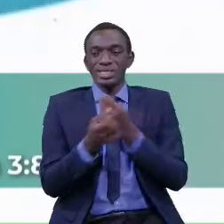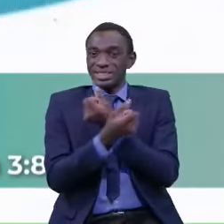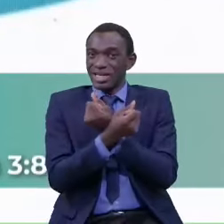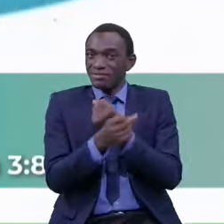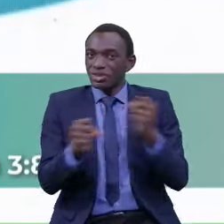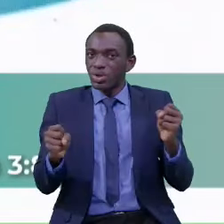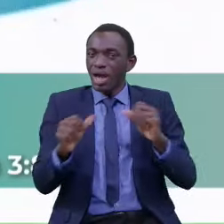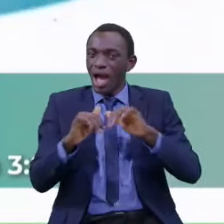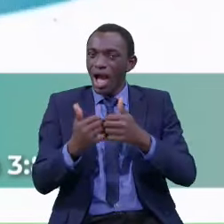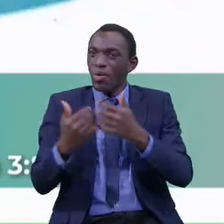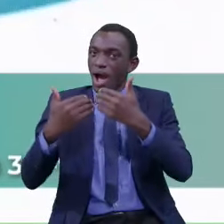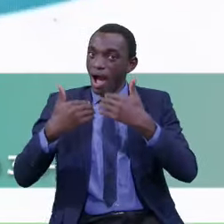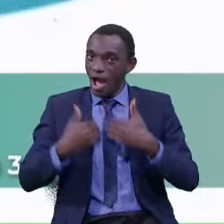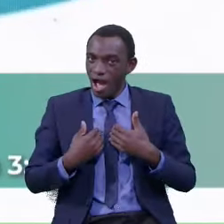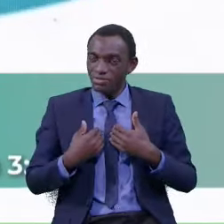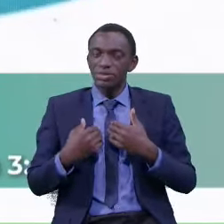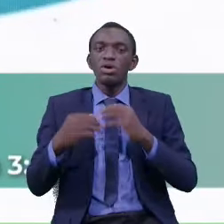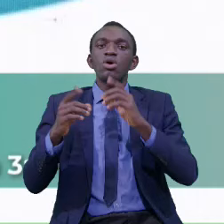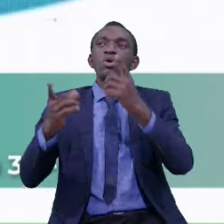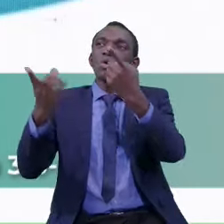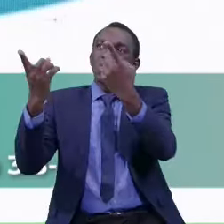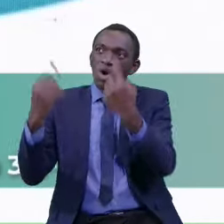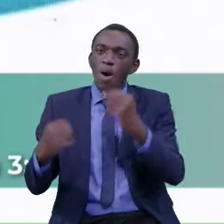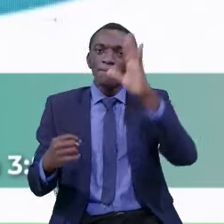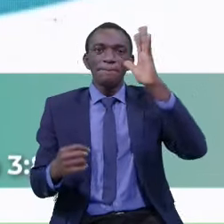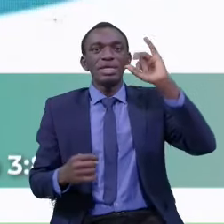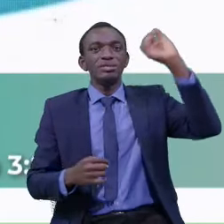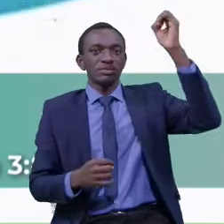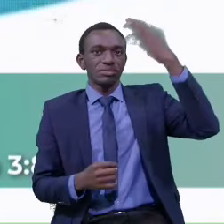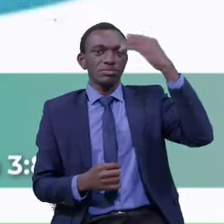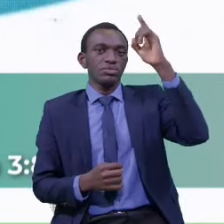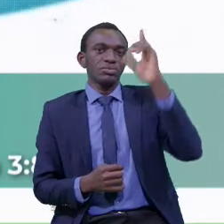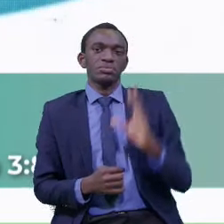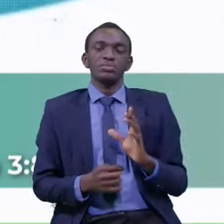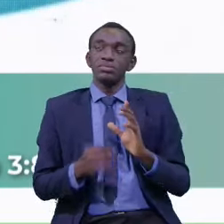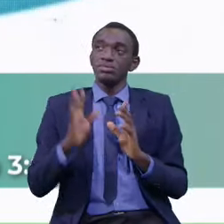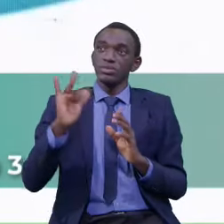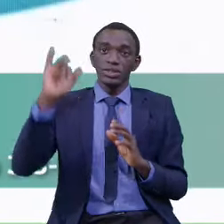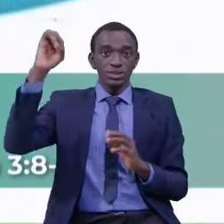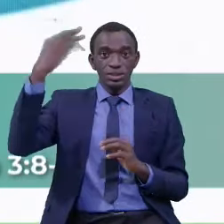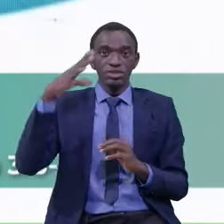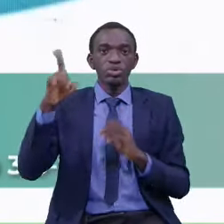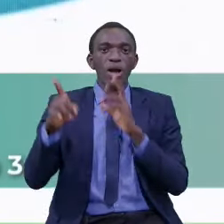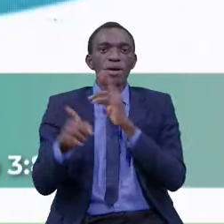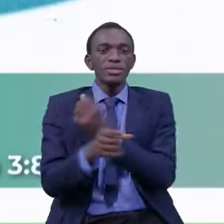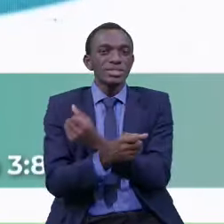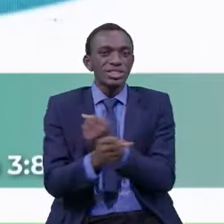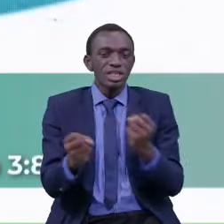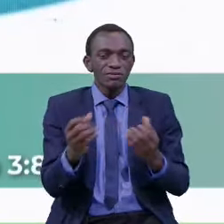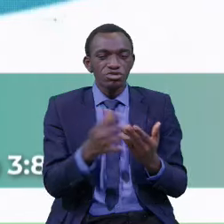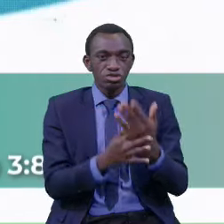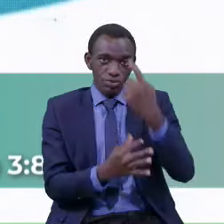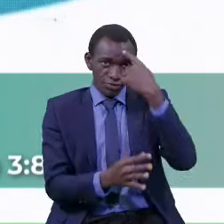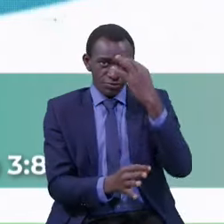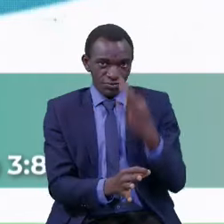as a result of the grace of God. For by grace are you saved through faith, and that not